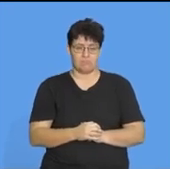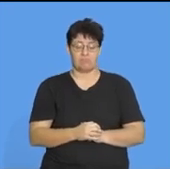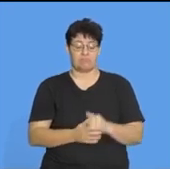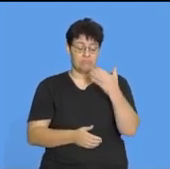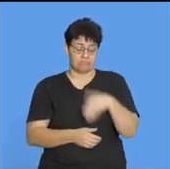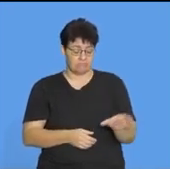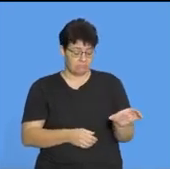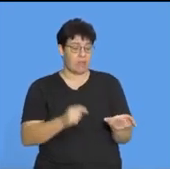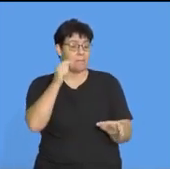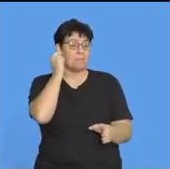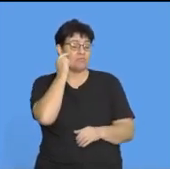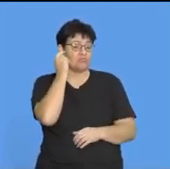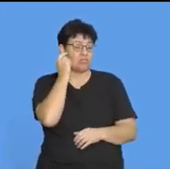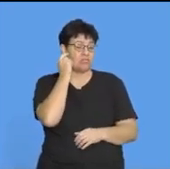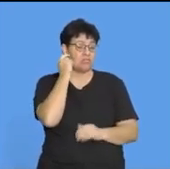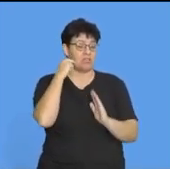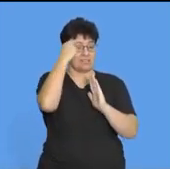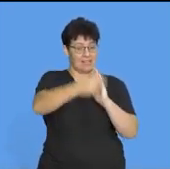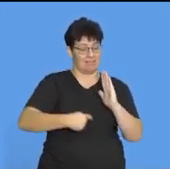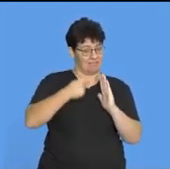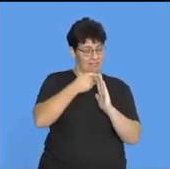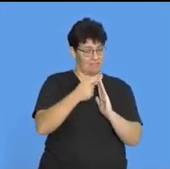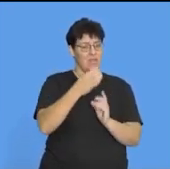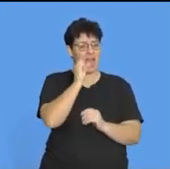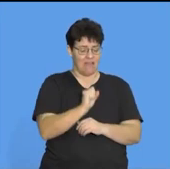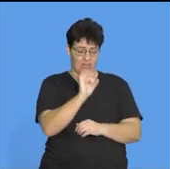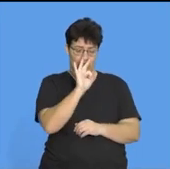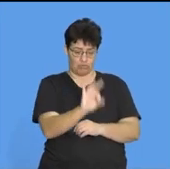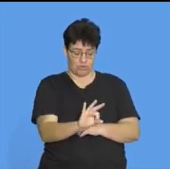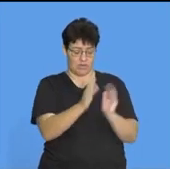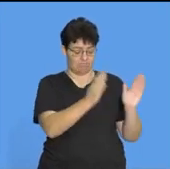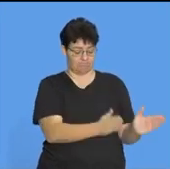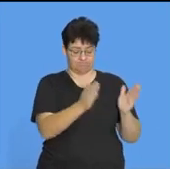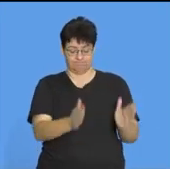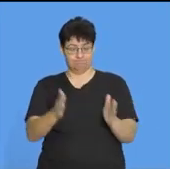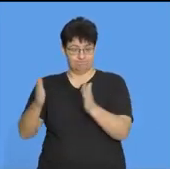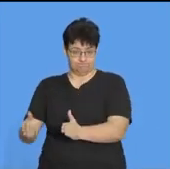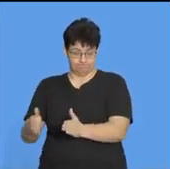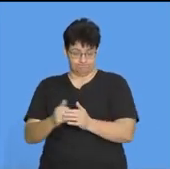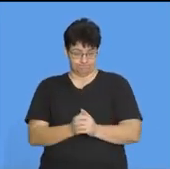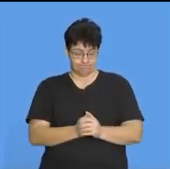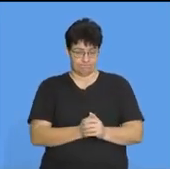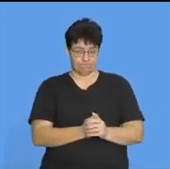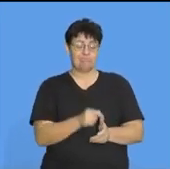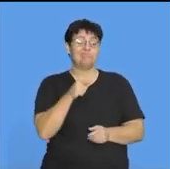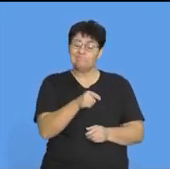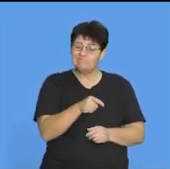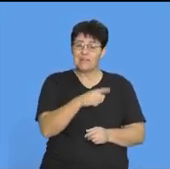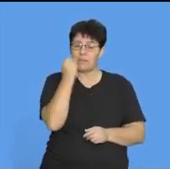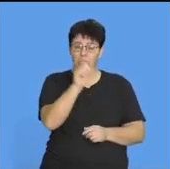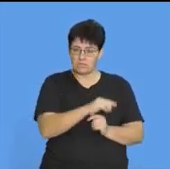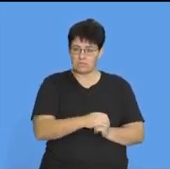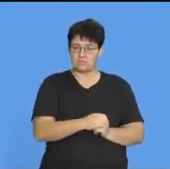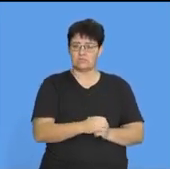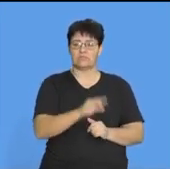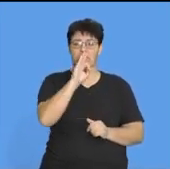look at the menstrual cycle, we would see that there are three phases in the menstrual cycle. And these can be called the